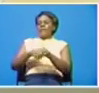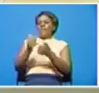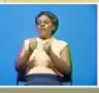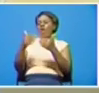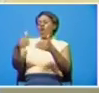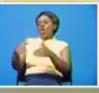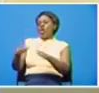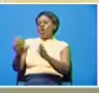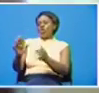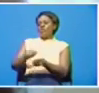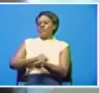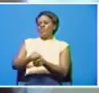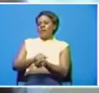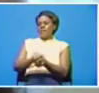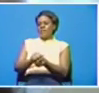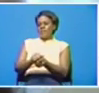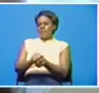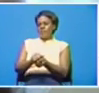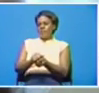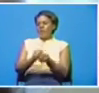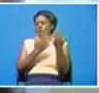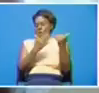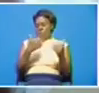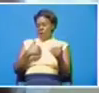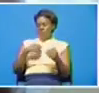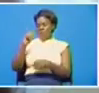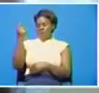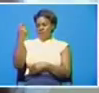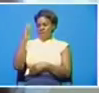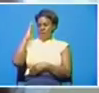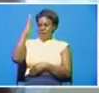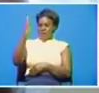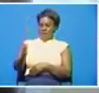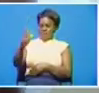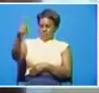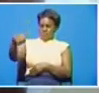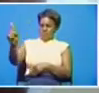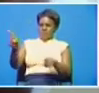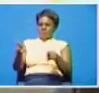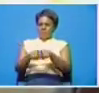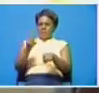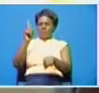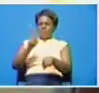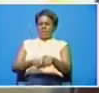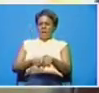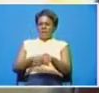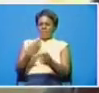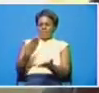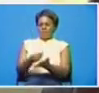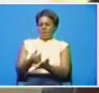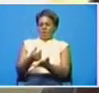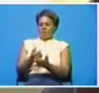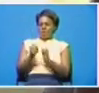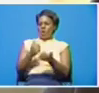losing the two friendly matches, Okumbi is optimistic that Kenya is headed in the right direction in football. At the same time, betting firm SportPesa has